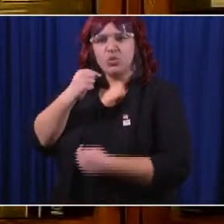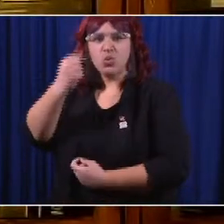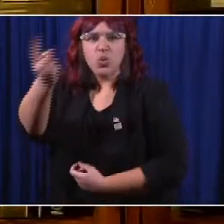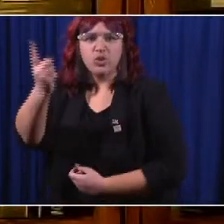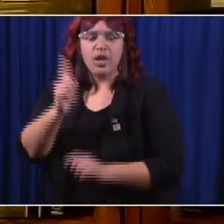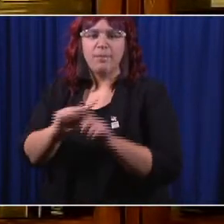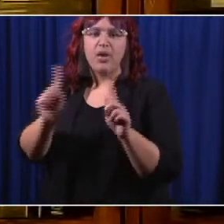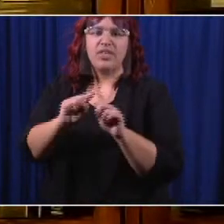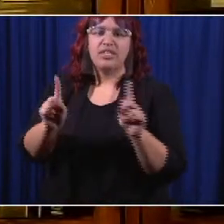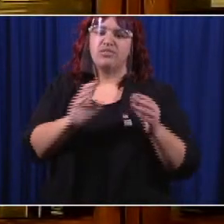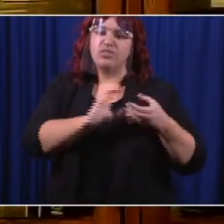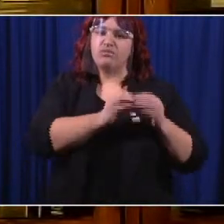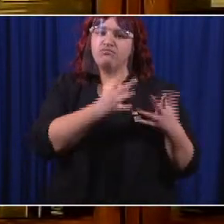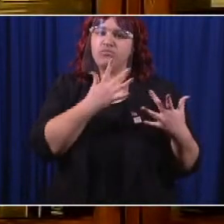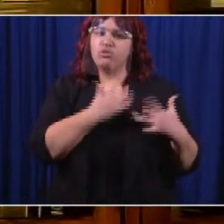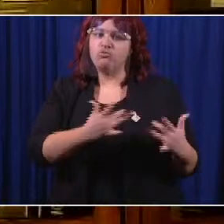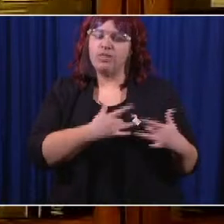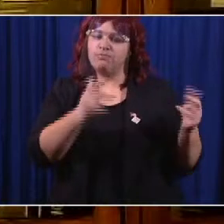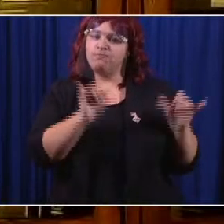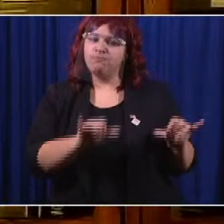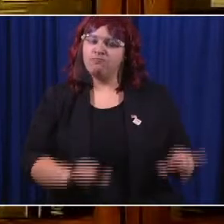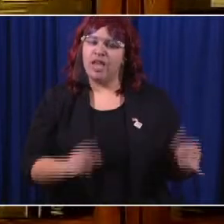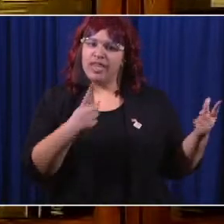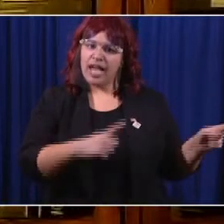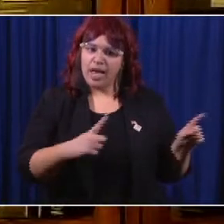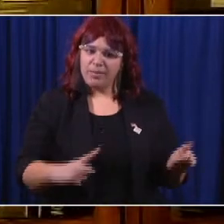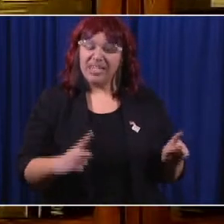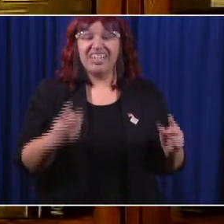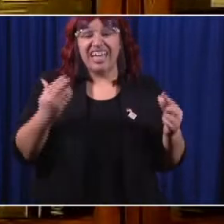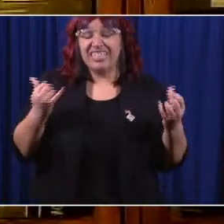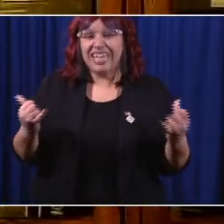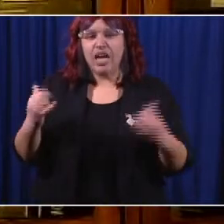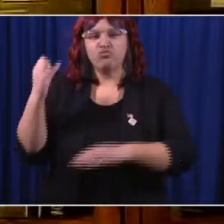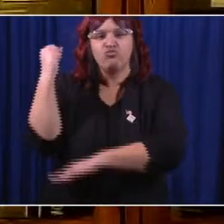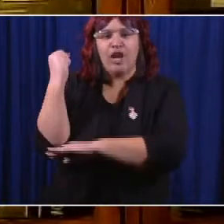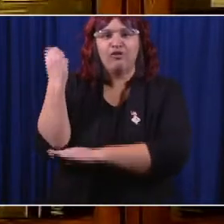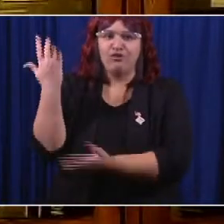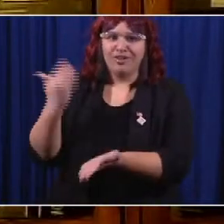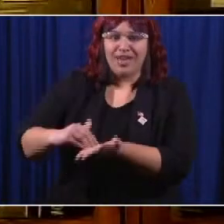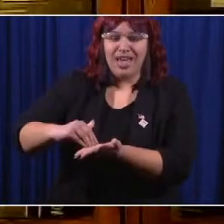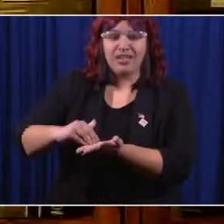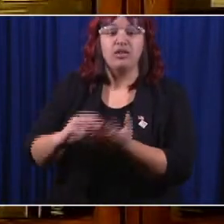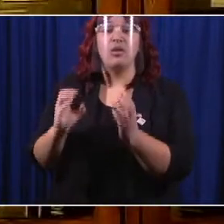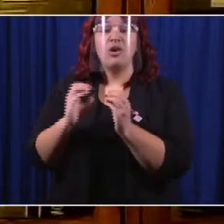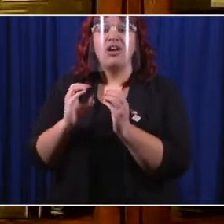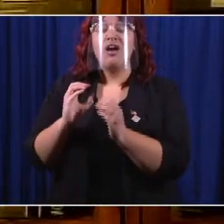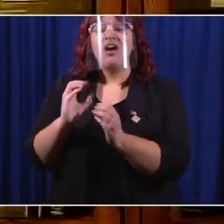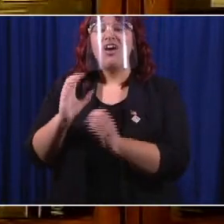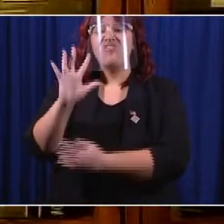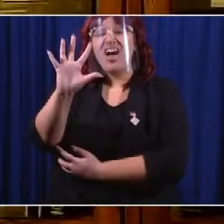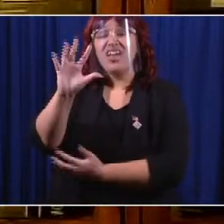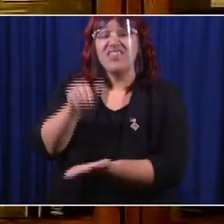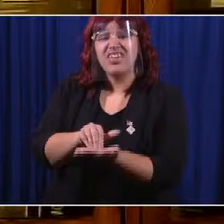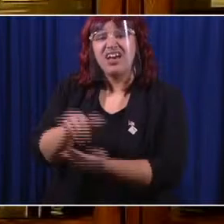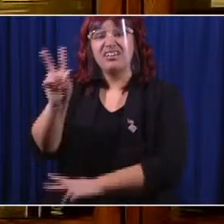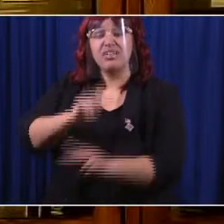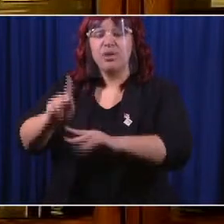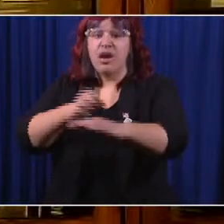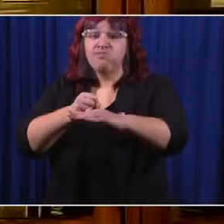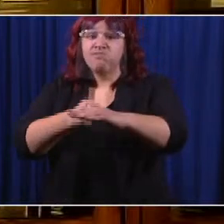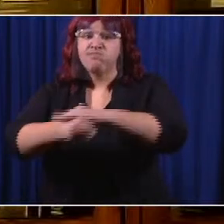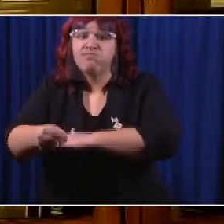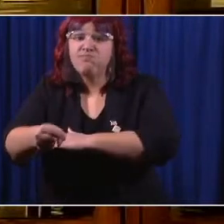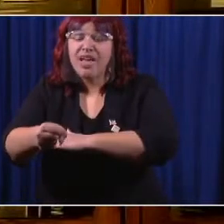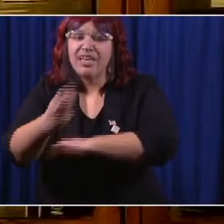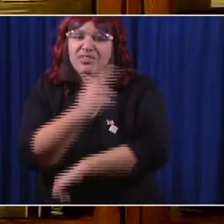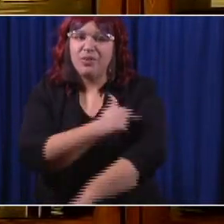Ohio today crossed another threshold in numbers. We crossed 5,000 inpatients with COVID in Ohio's hospitals for the